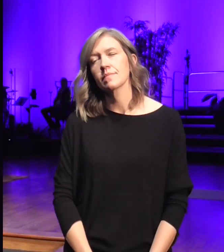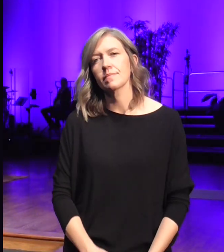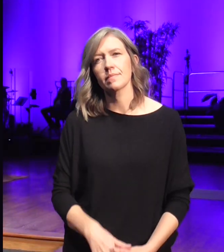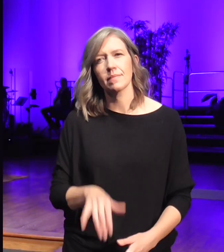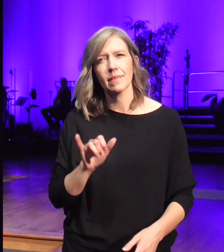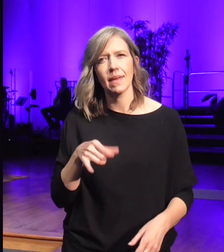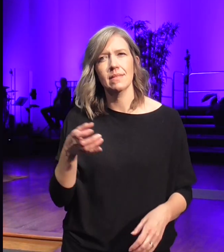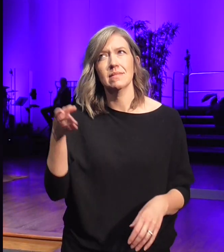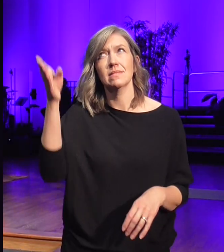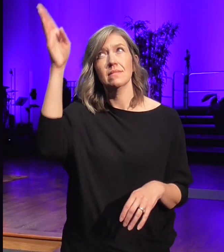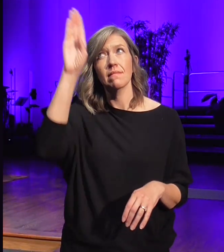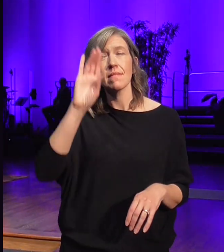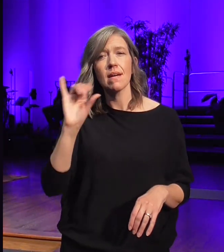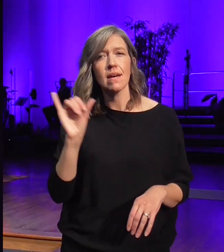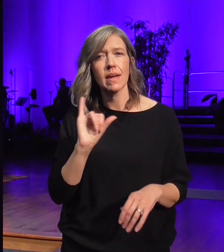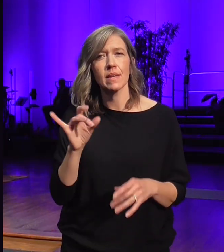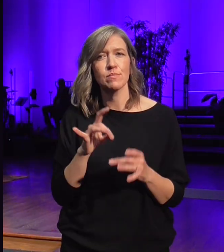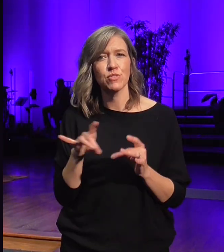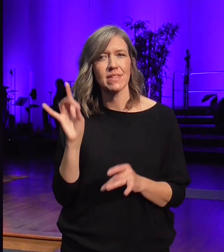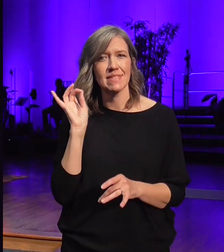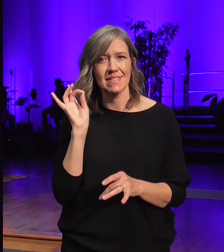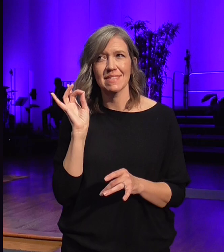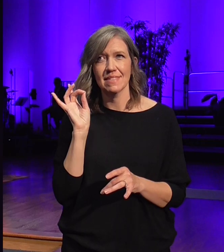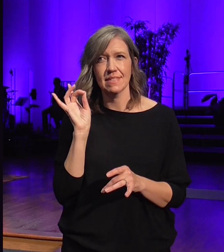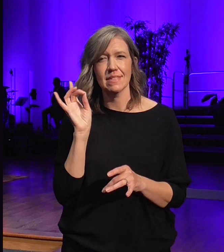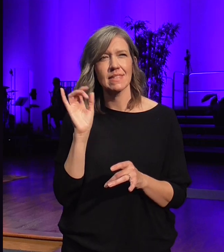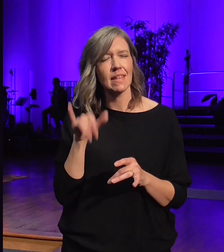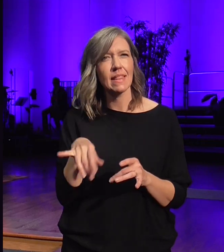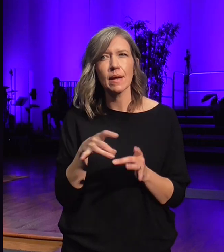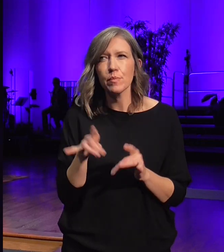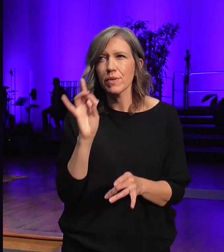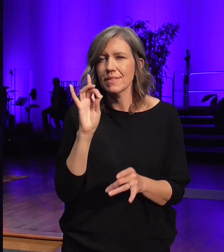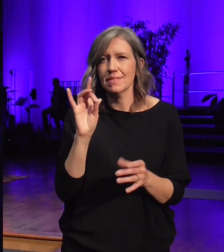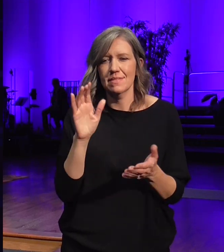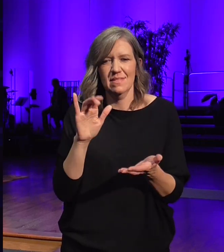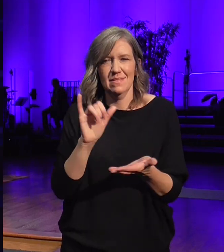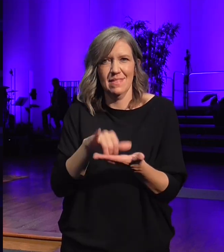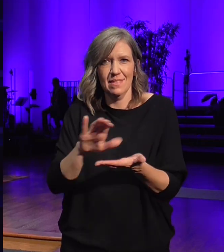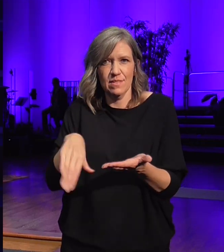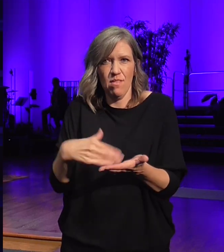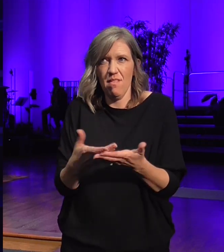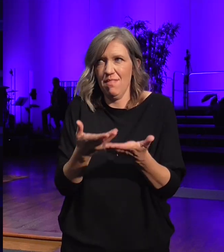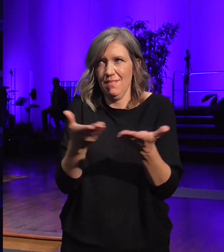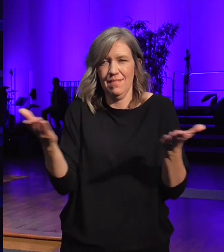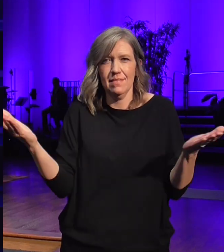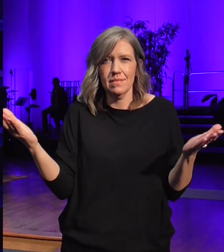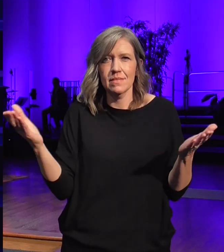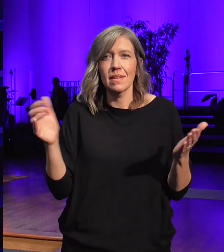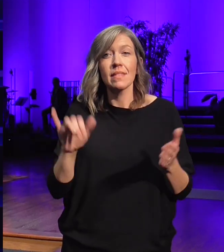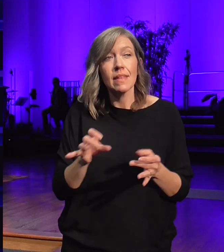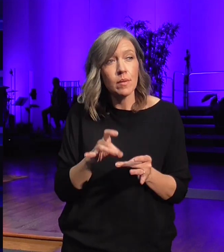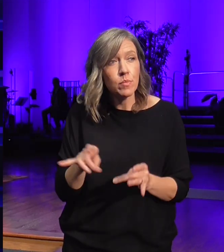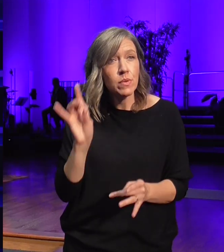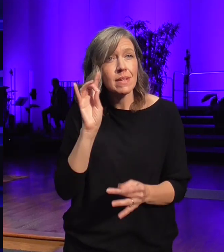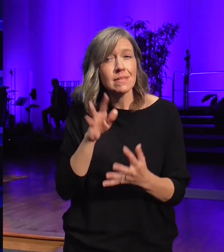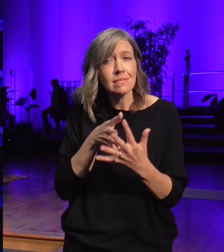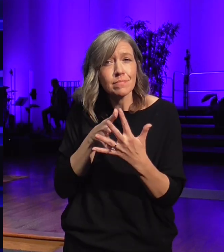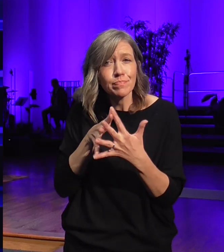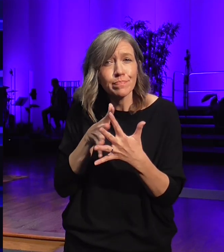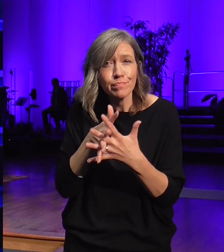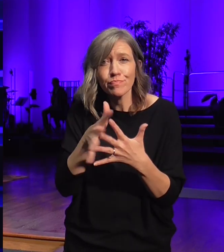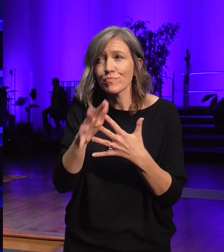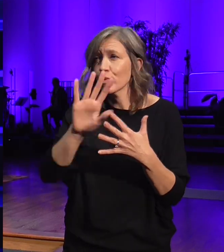That divine presence, that presence that is all that is, that presence that permeates all